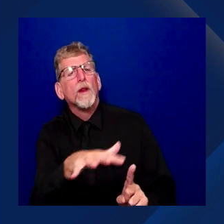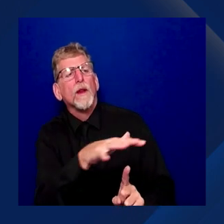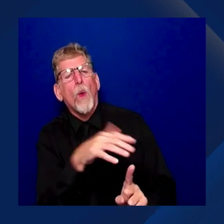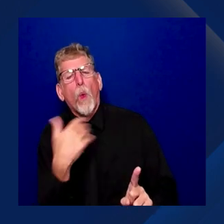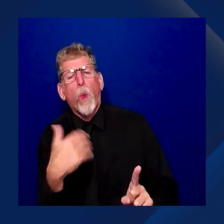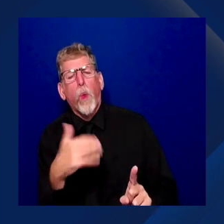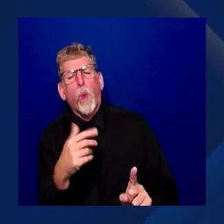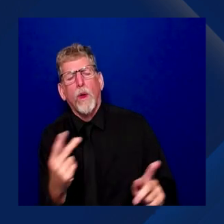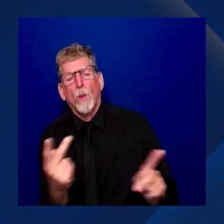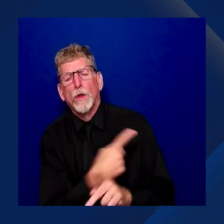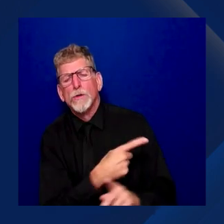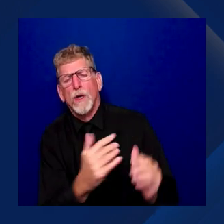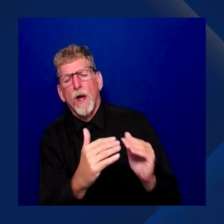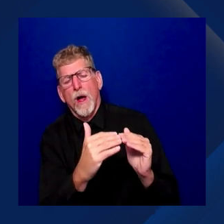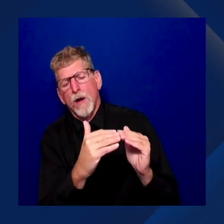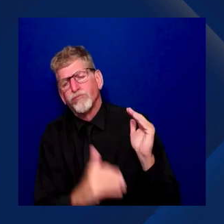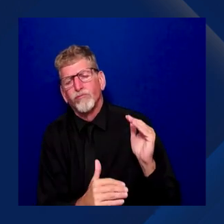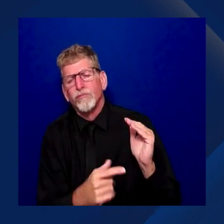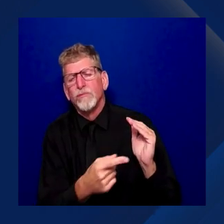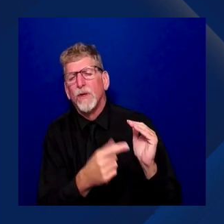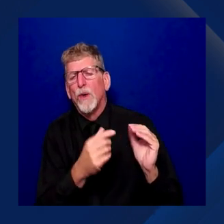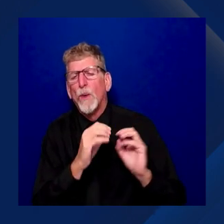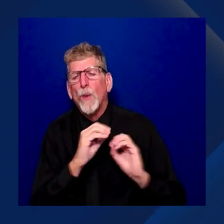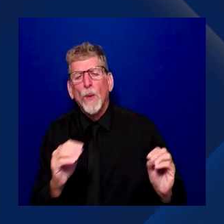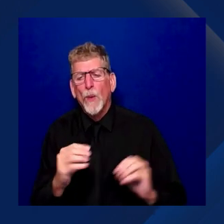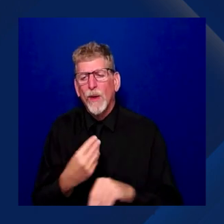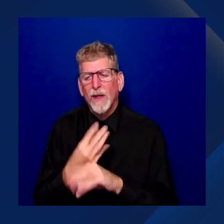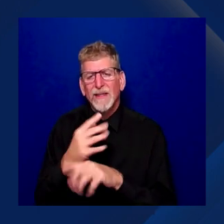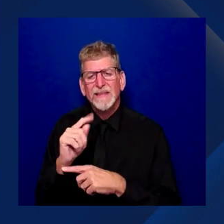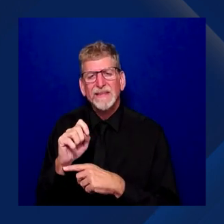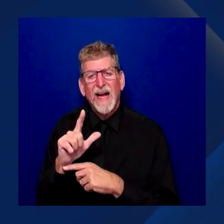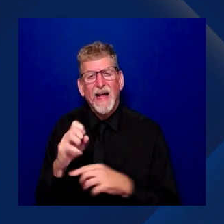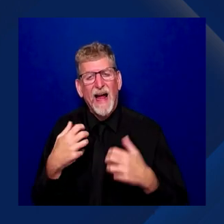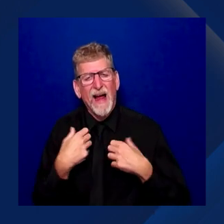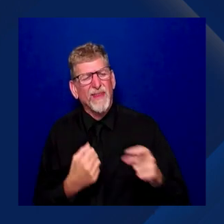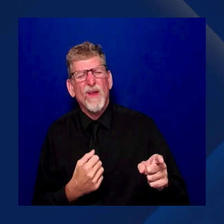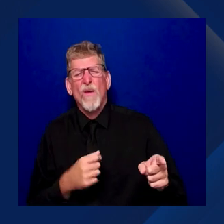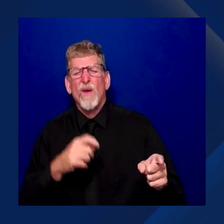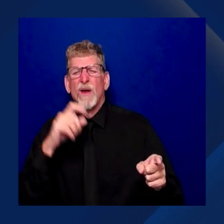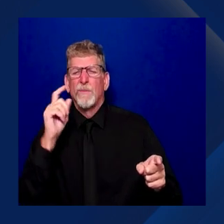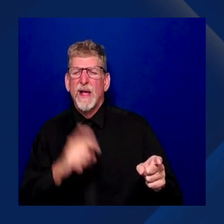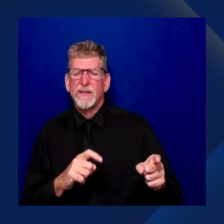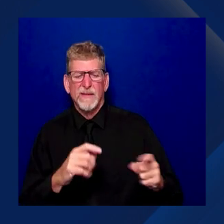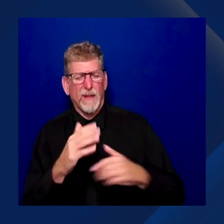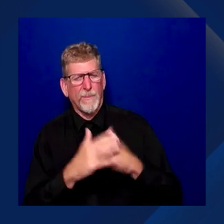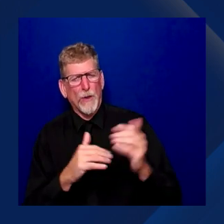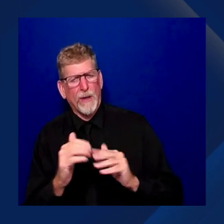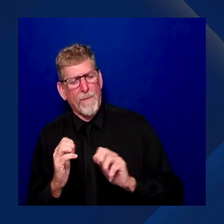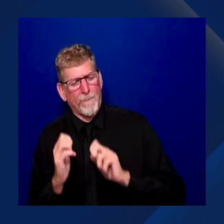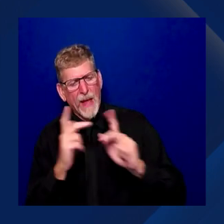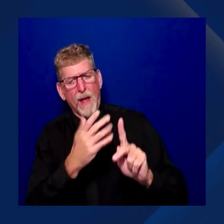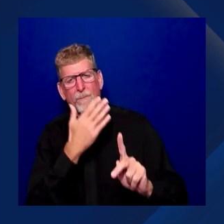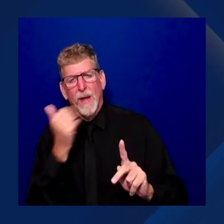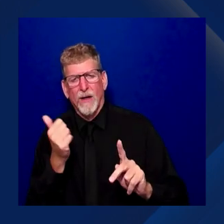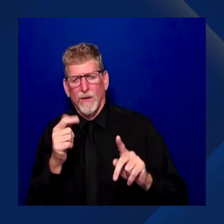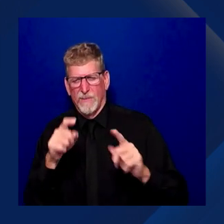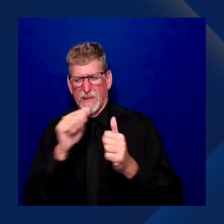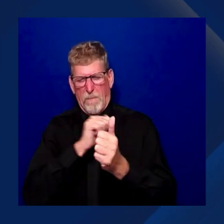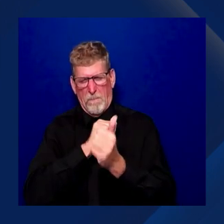the Build Back Better Act passed so that we can address those barriers. I also bring to you